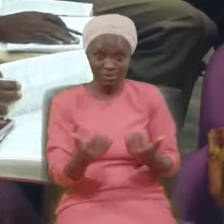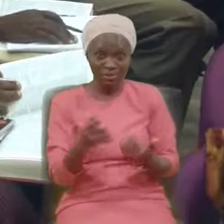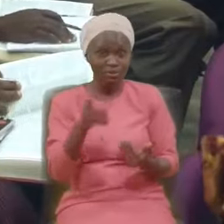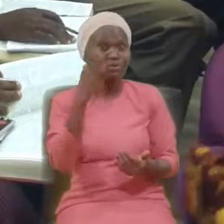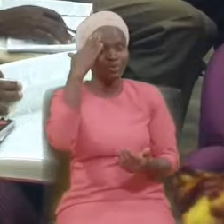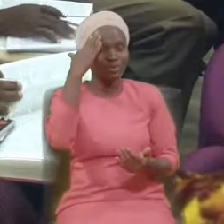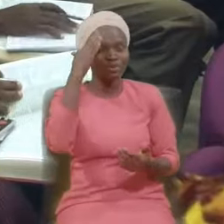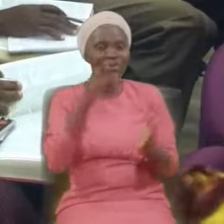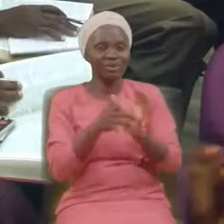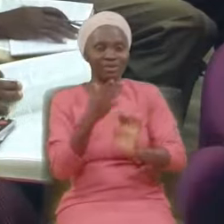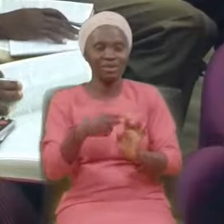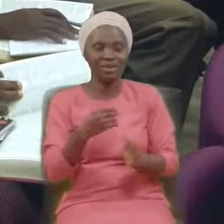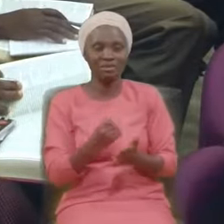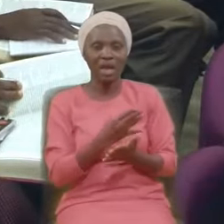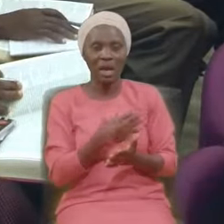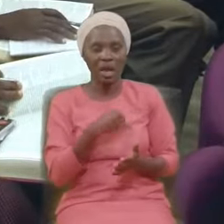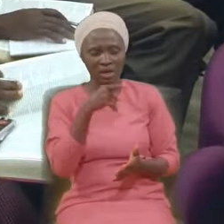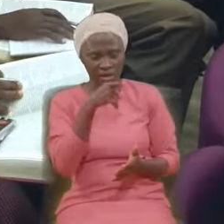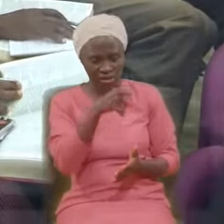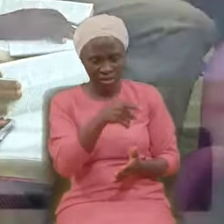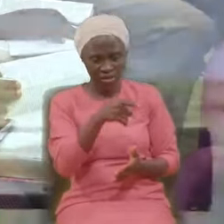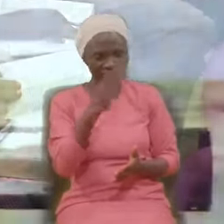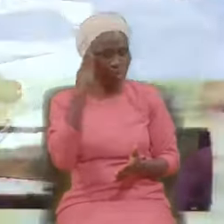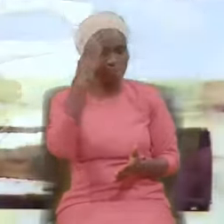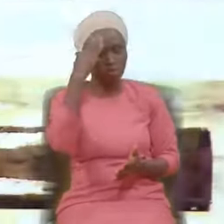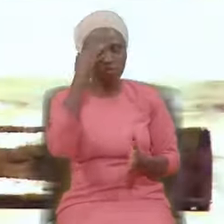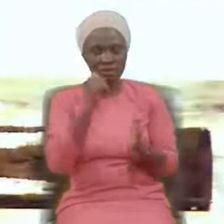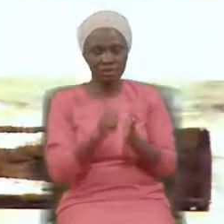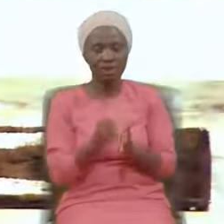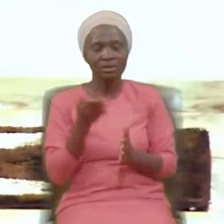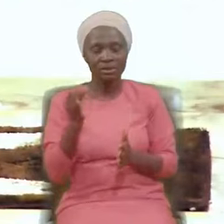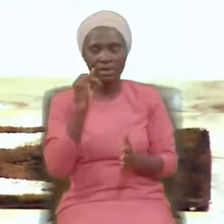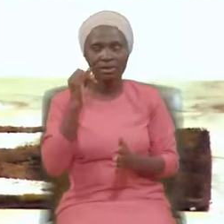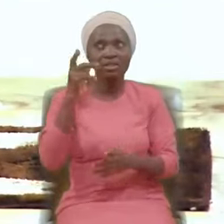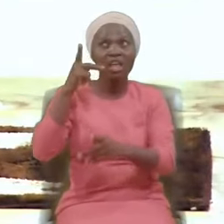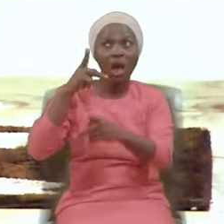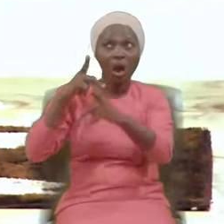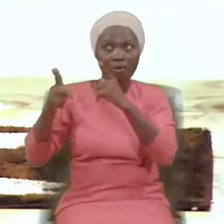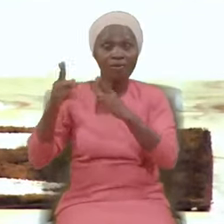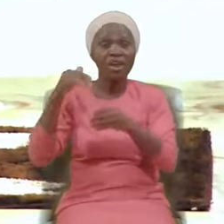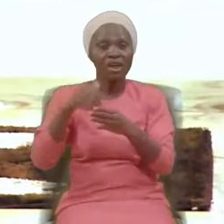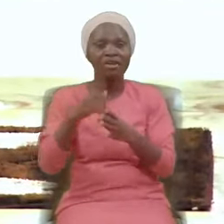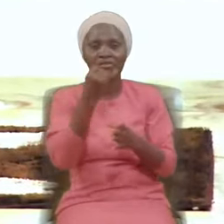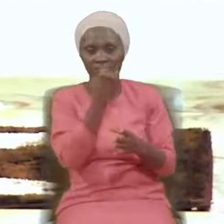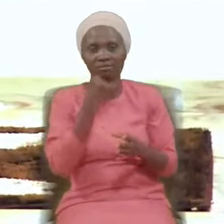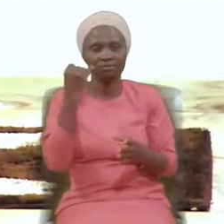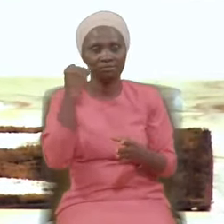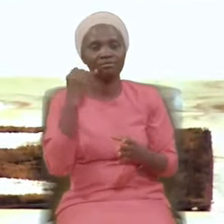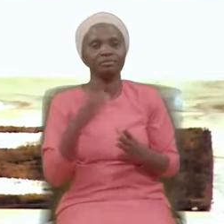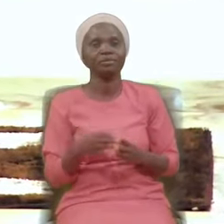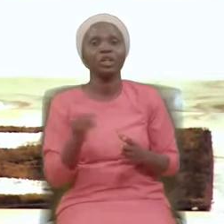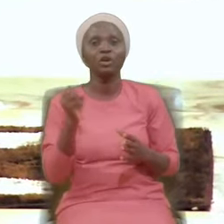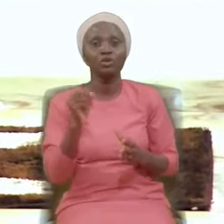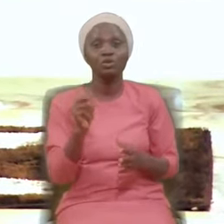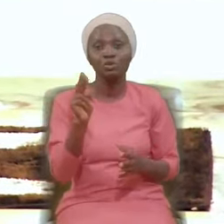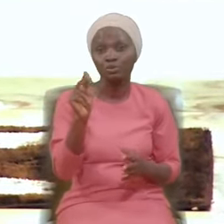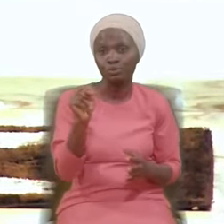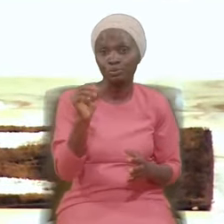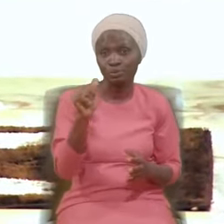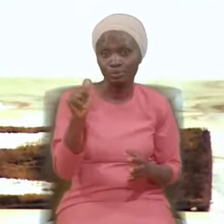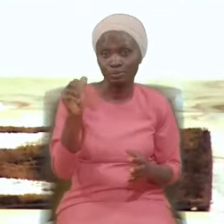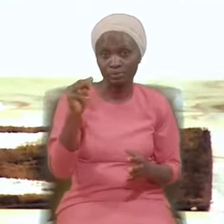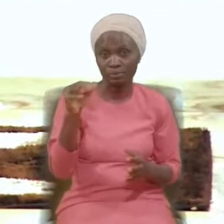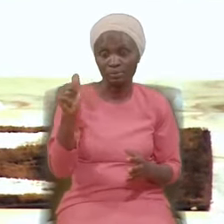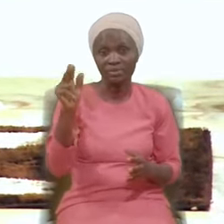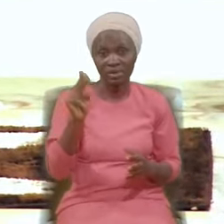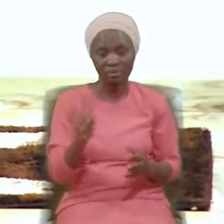And he shall know that there is a prophet in Israel. So Naaman came with